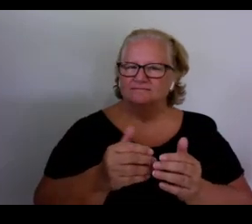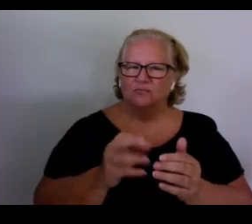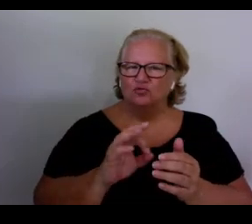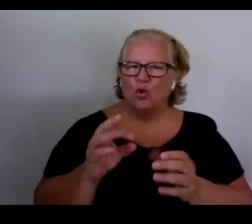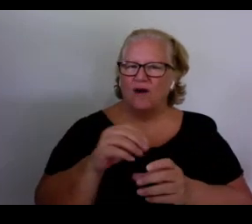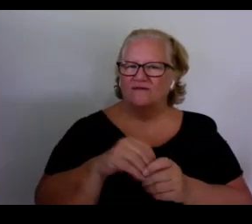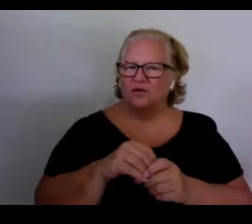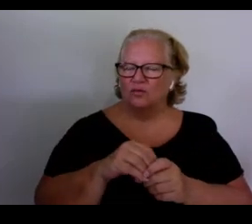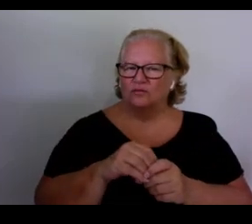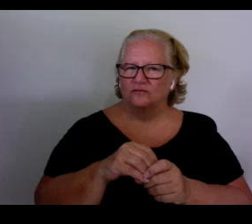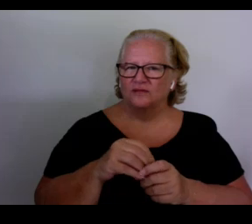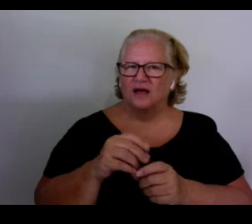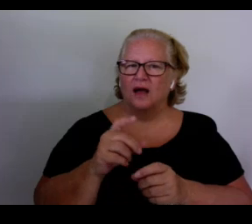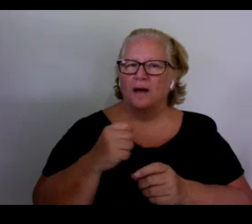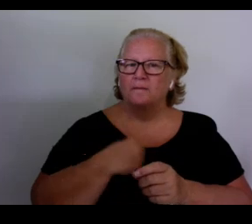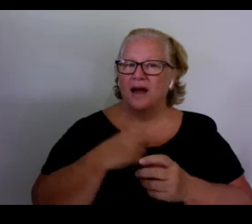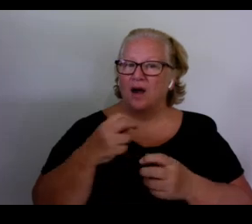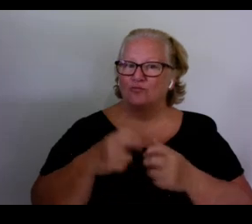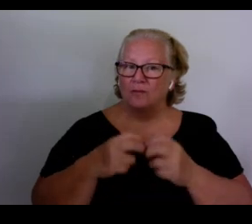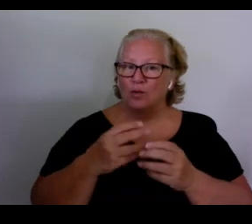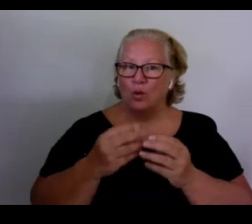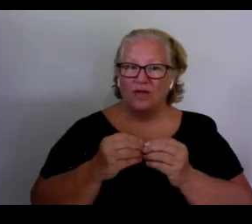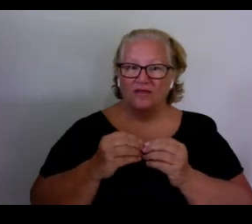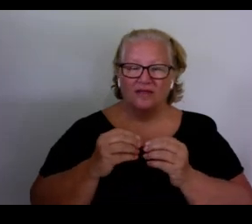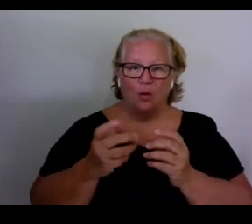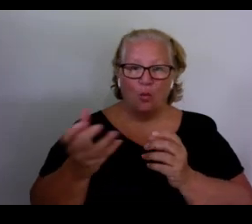And the problem I have with Wage Advance apps